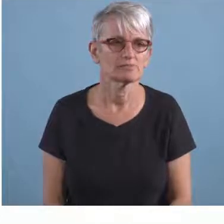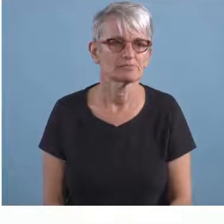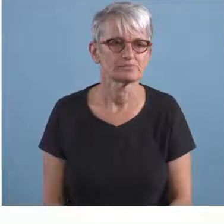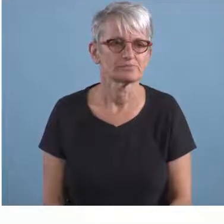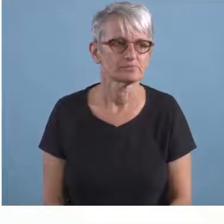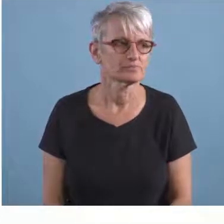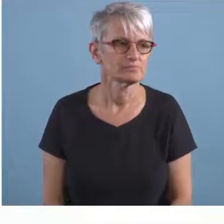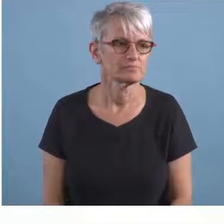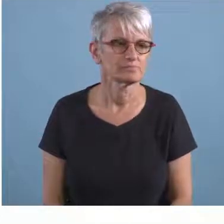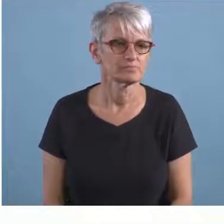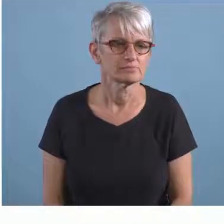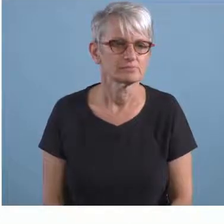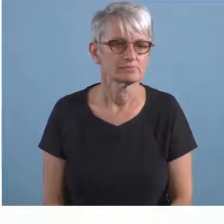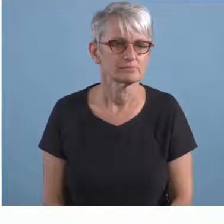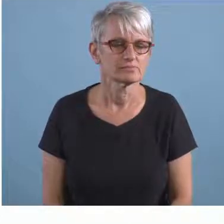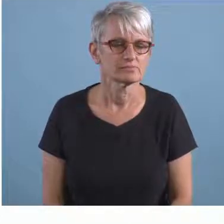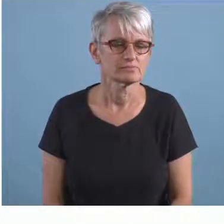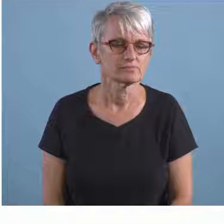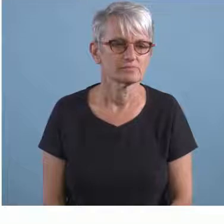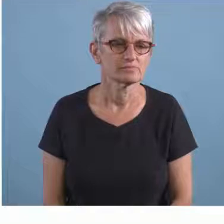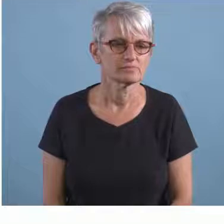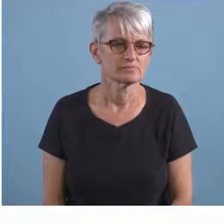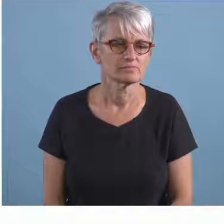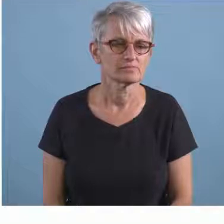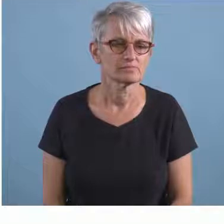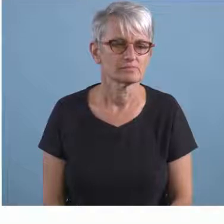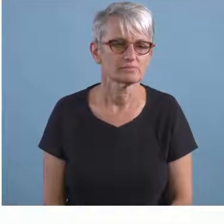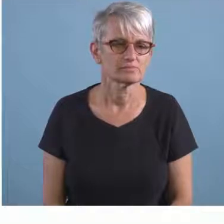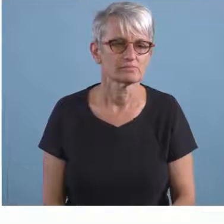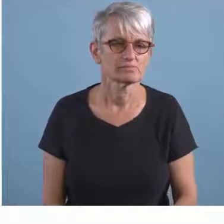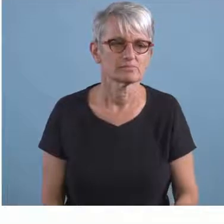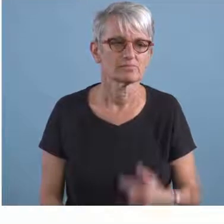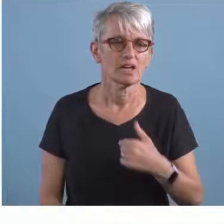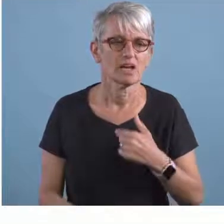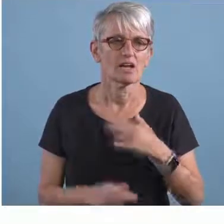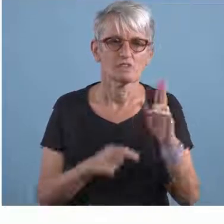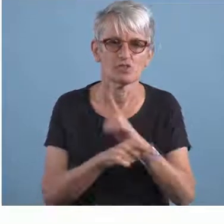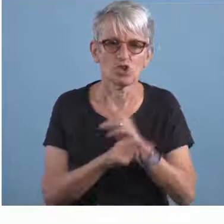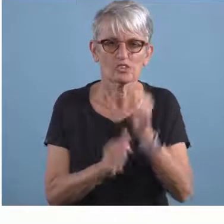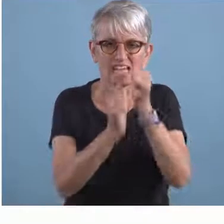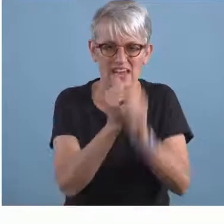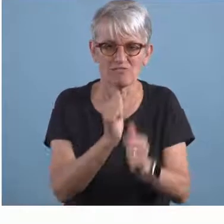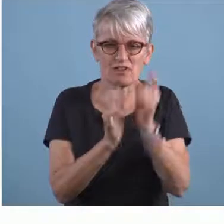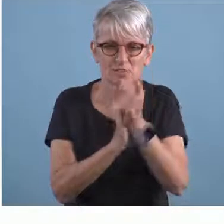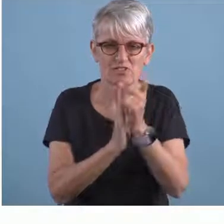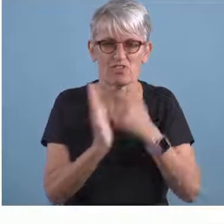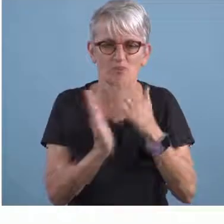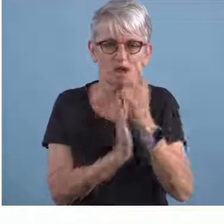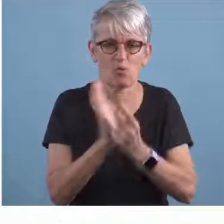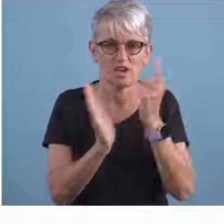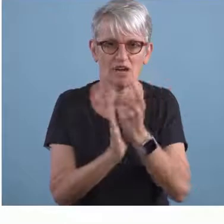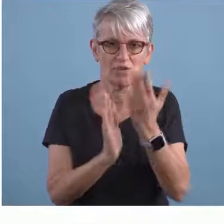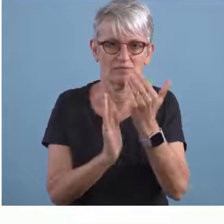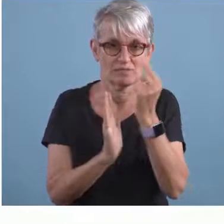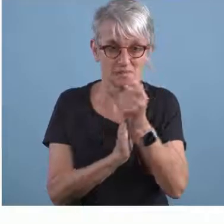you like. And I have practically used every minute of this hour and 15 minutes, but if there are